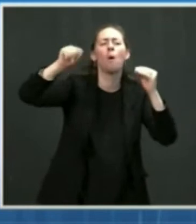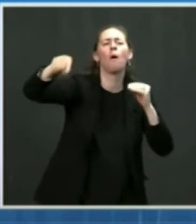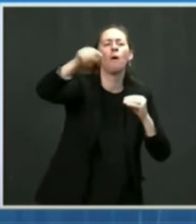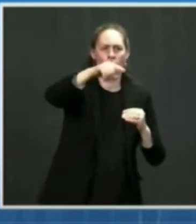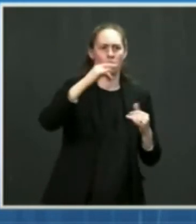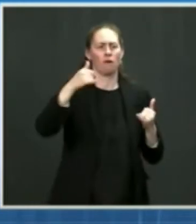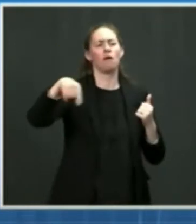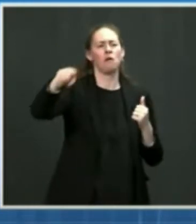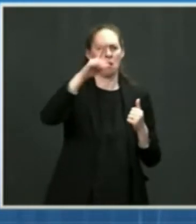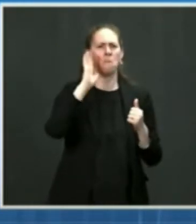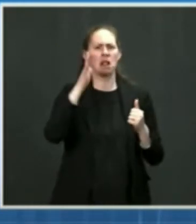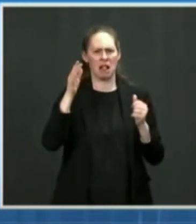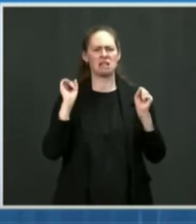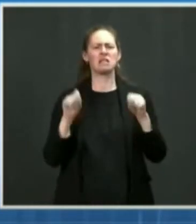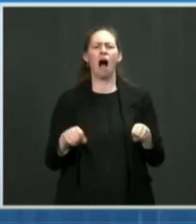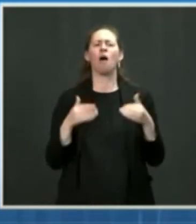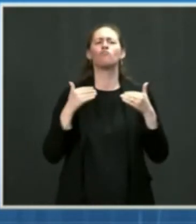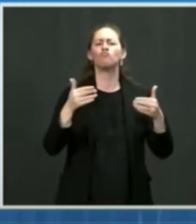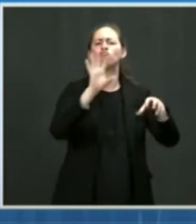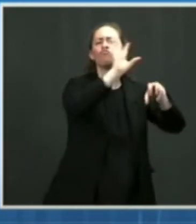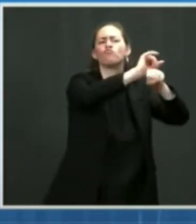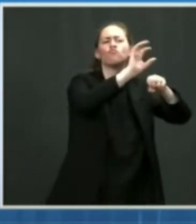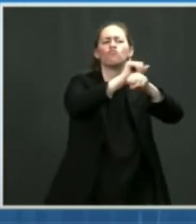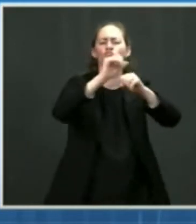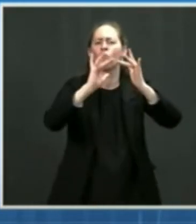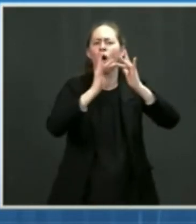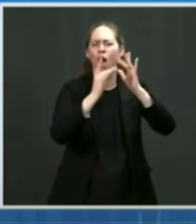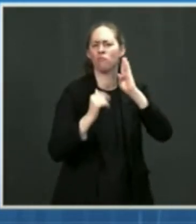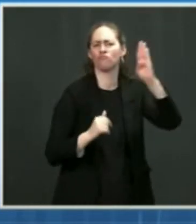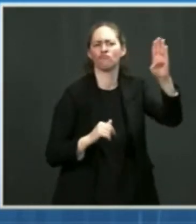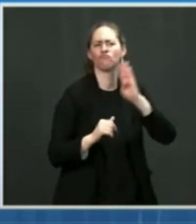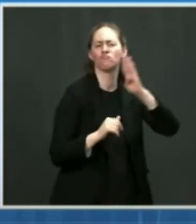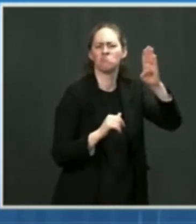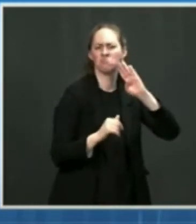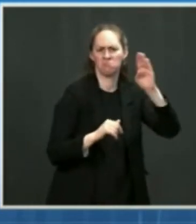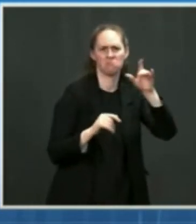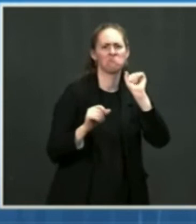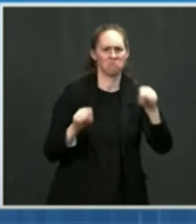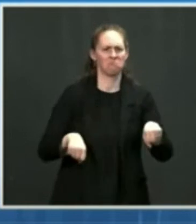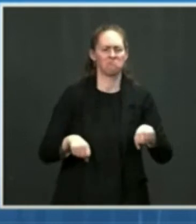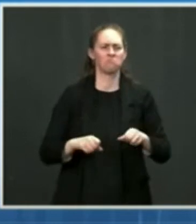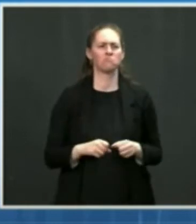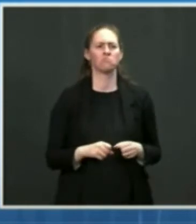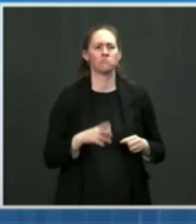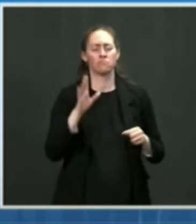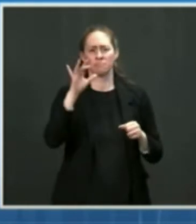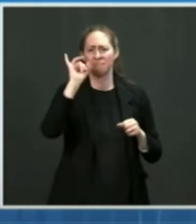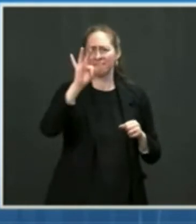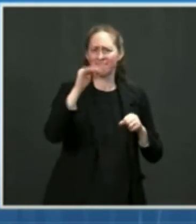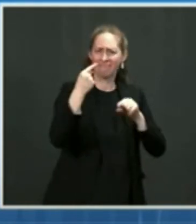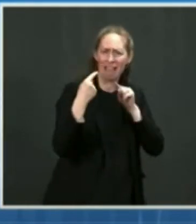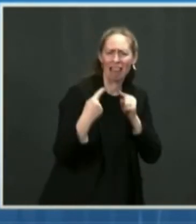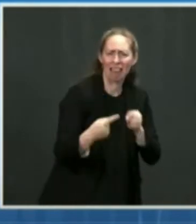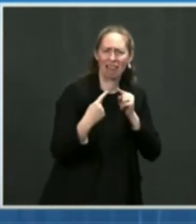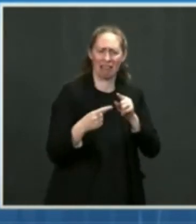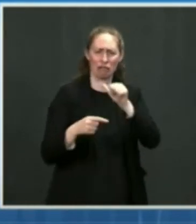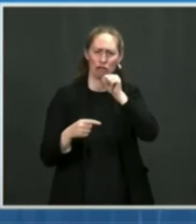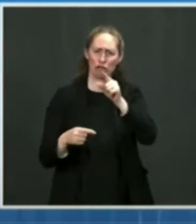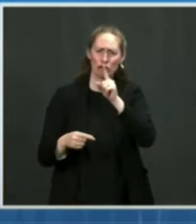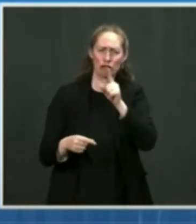book appointments directly. That will continue to be the case. If that's not the case in any in